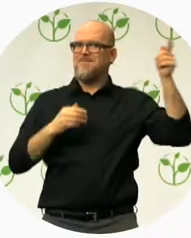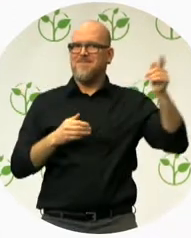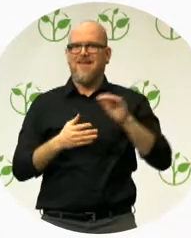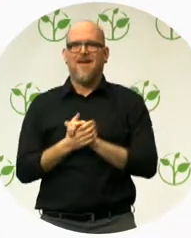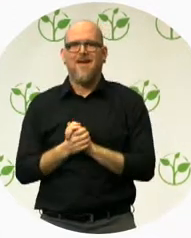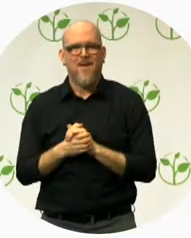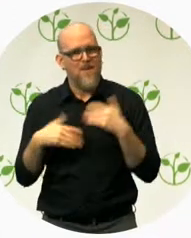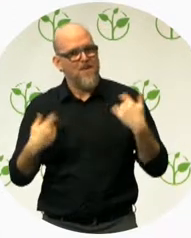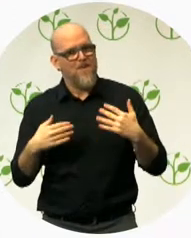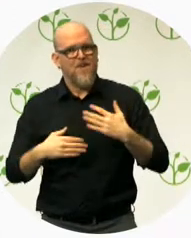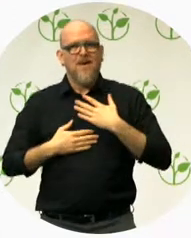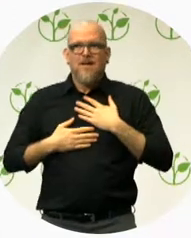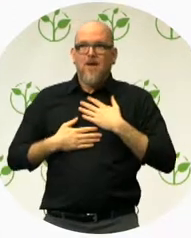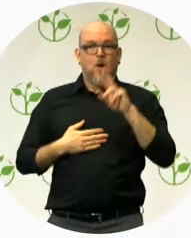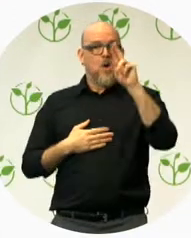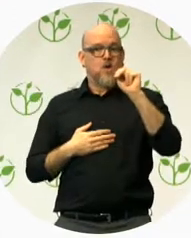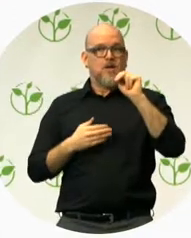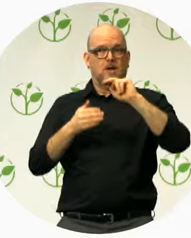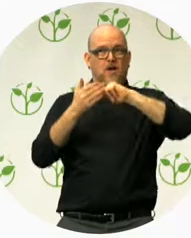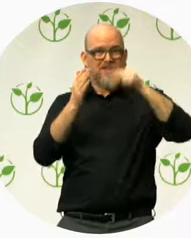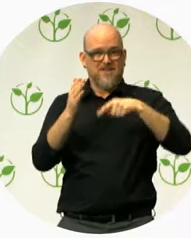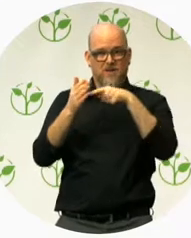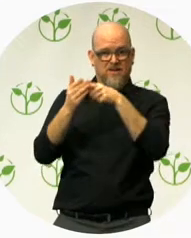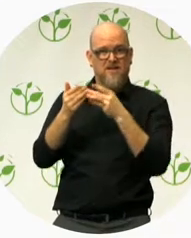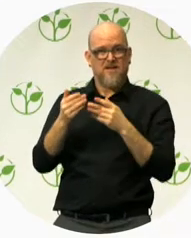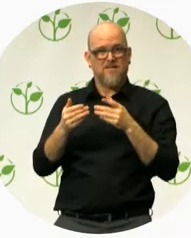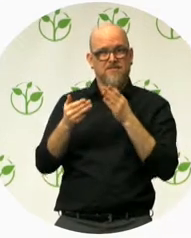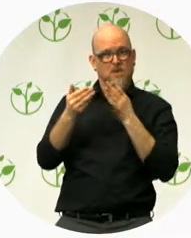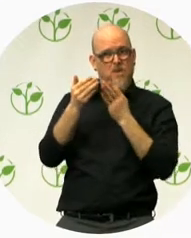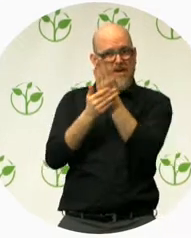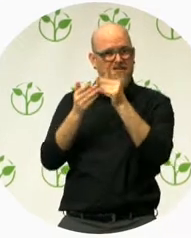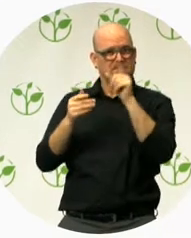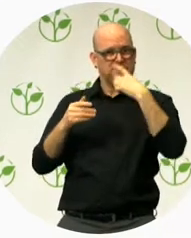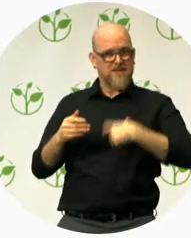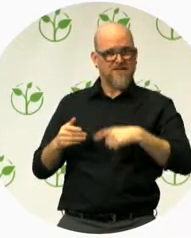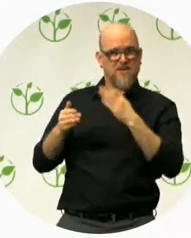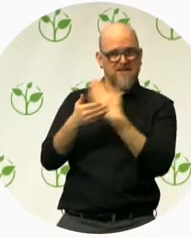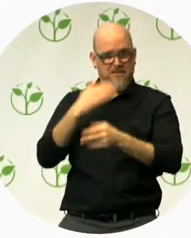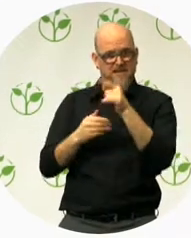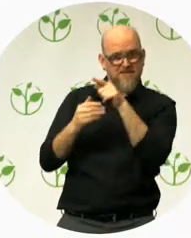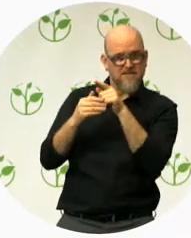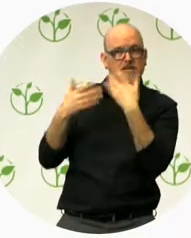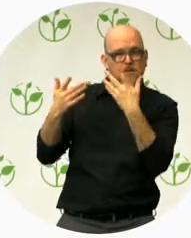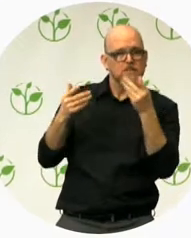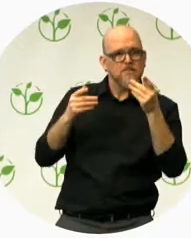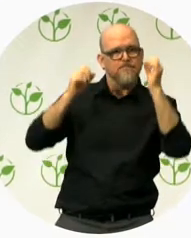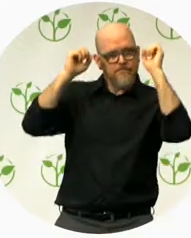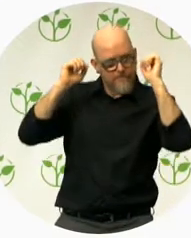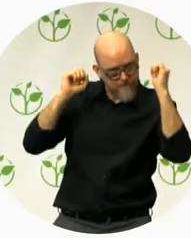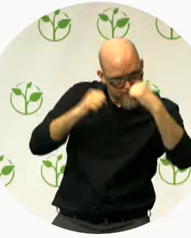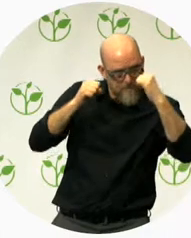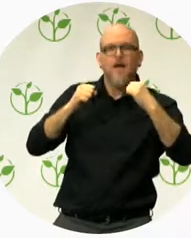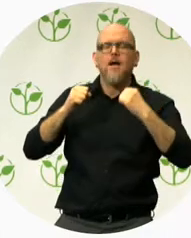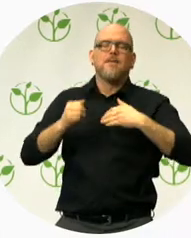CRPD came into force. We want to say thank you all, not